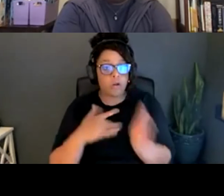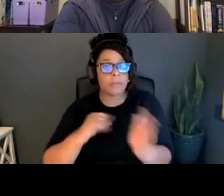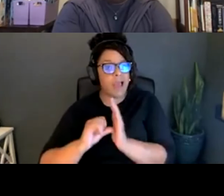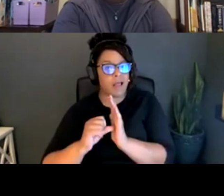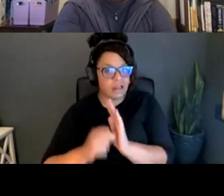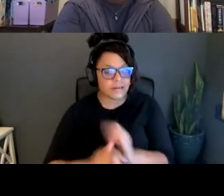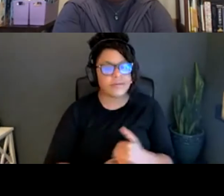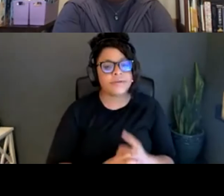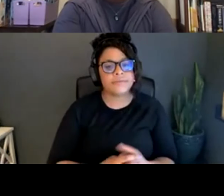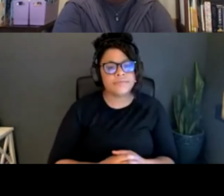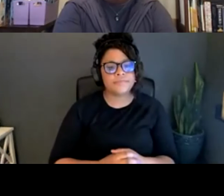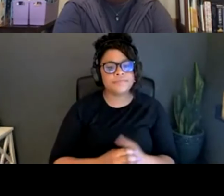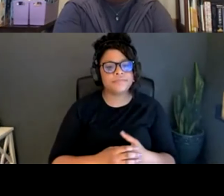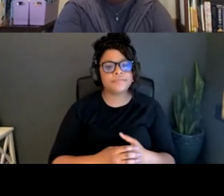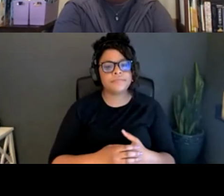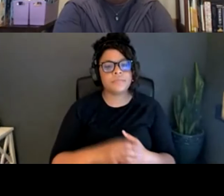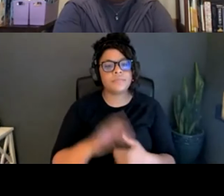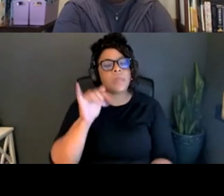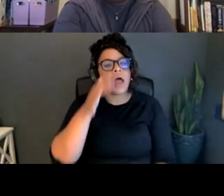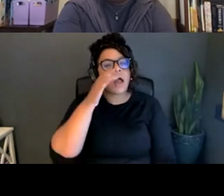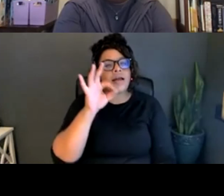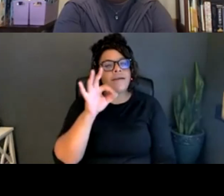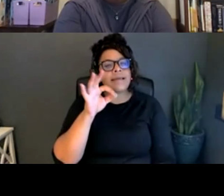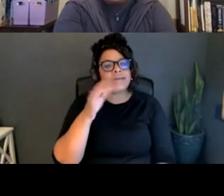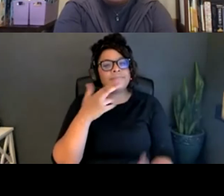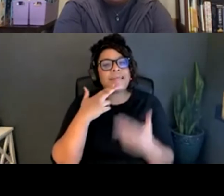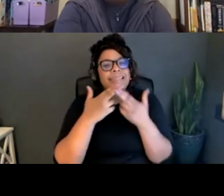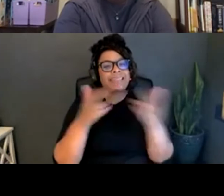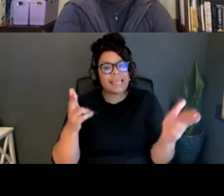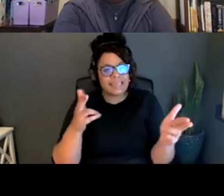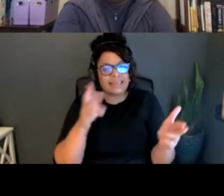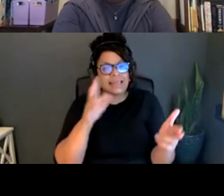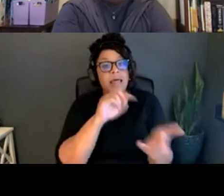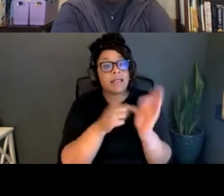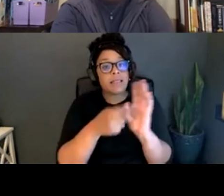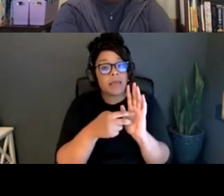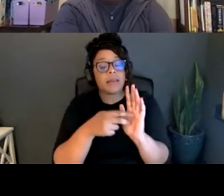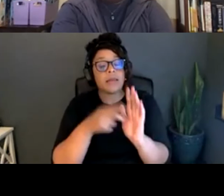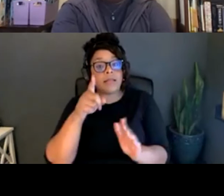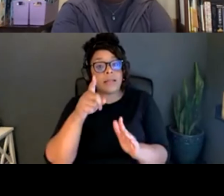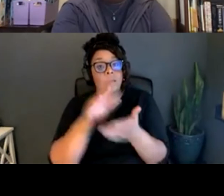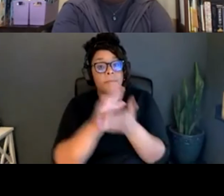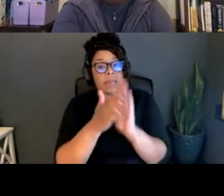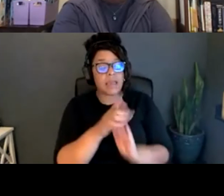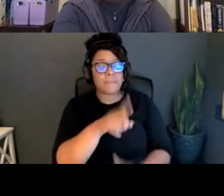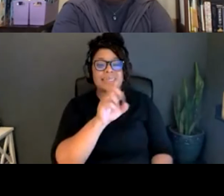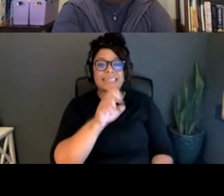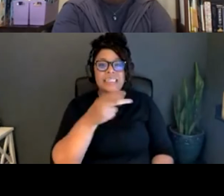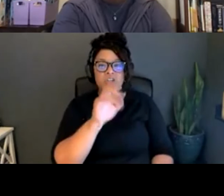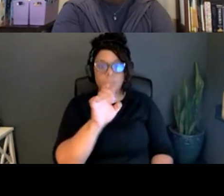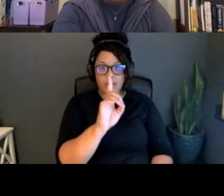is the essence of innocence, the consequences of dehumanizing Black children, and we can certainly